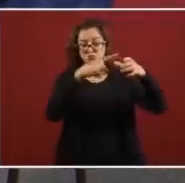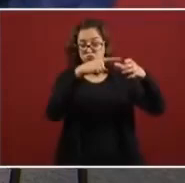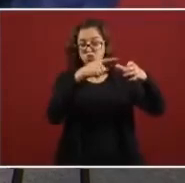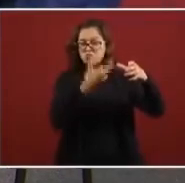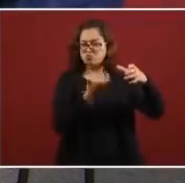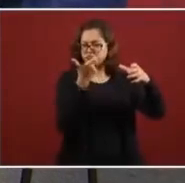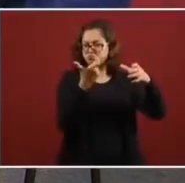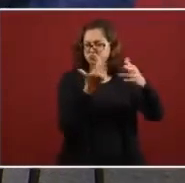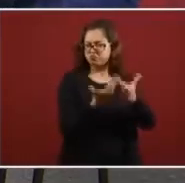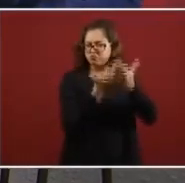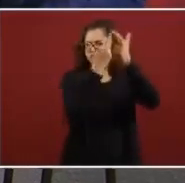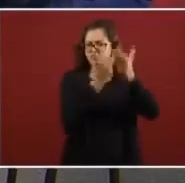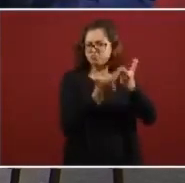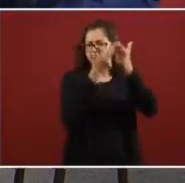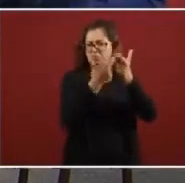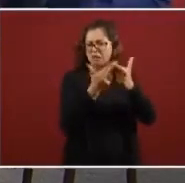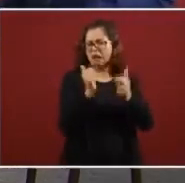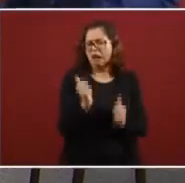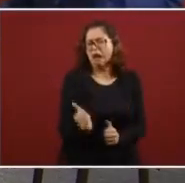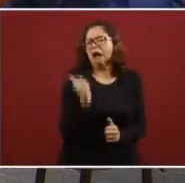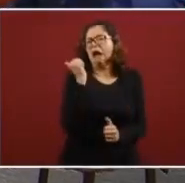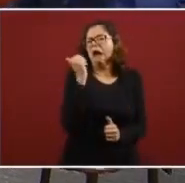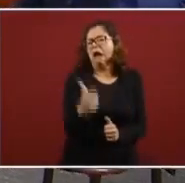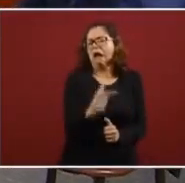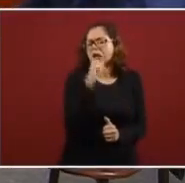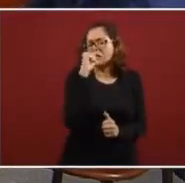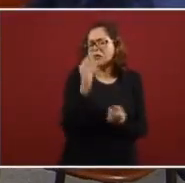then it would drip, trickle down.